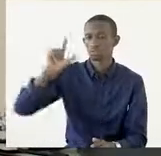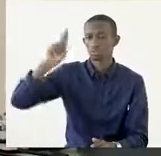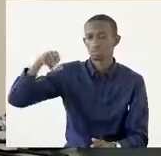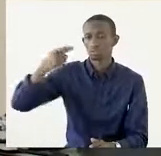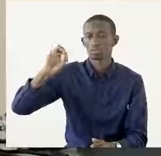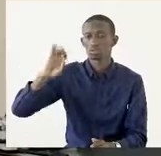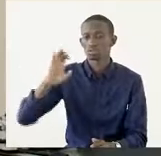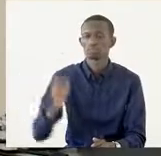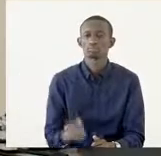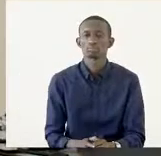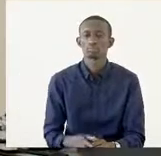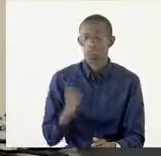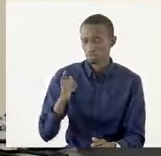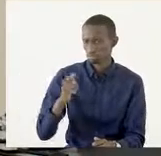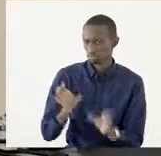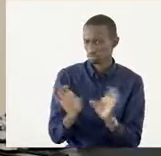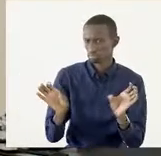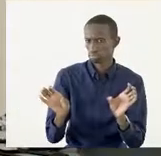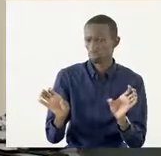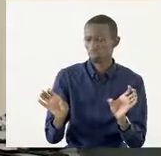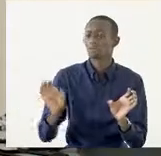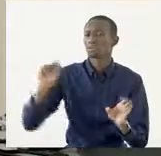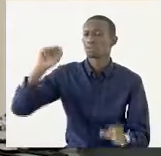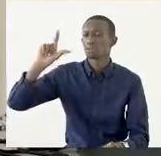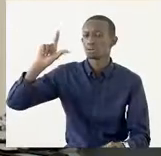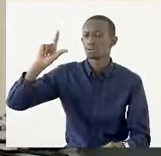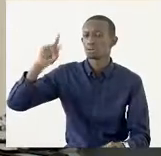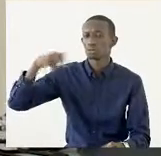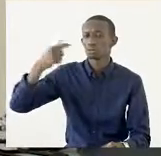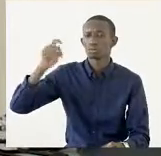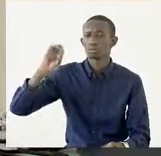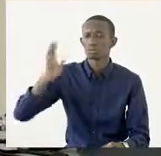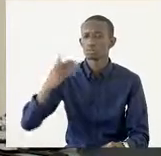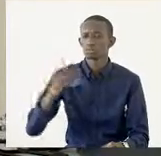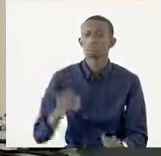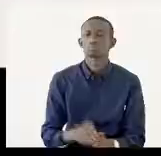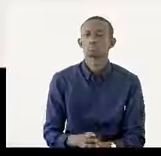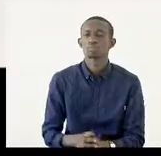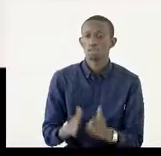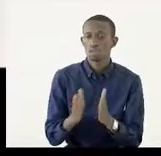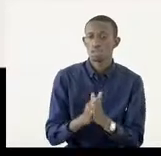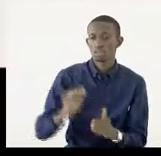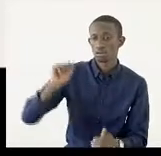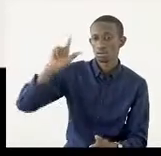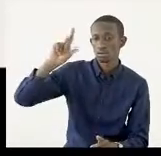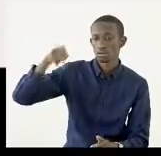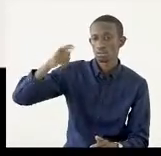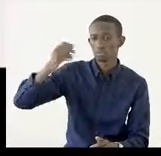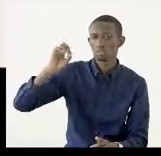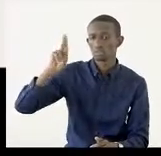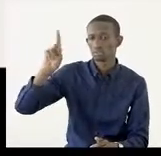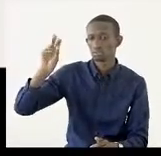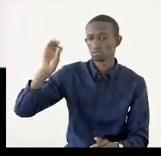this distinguishes as well aliphatic compounds or aliphatic aldehydes and aliphatic